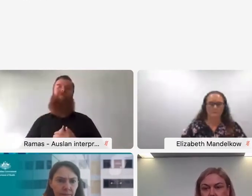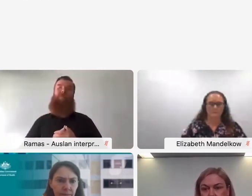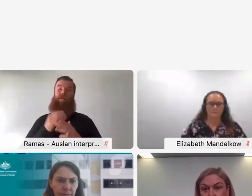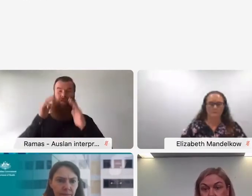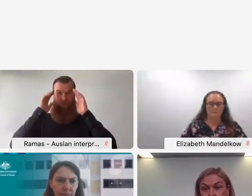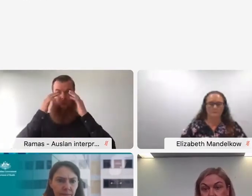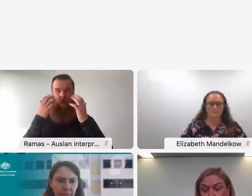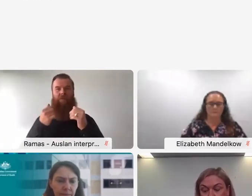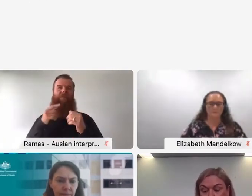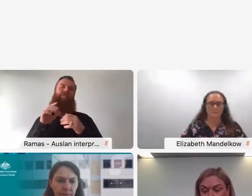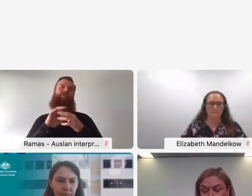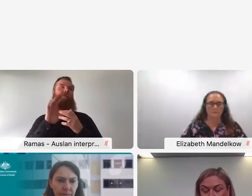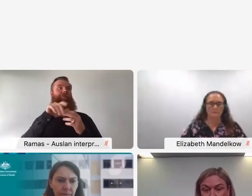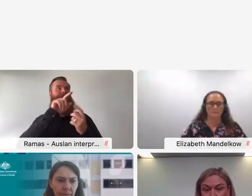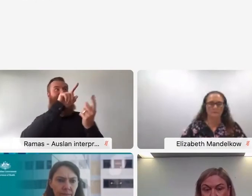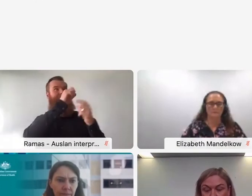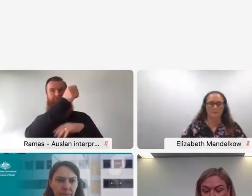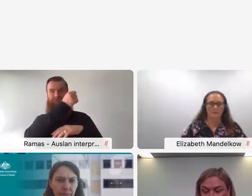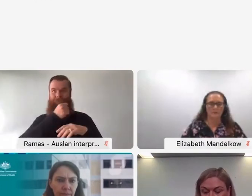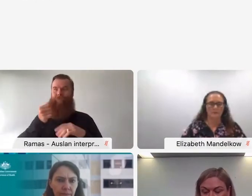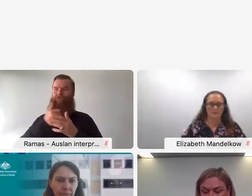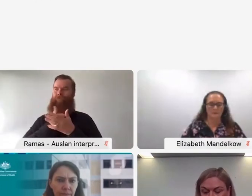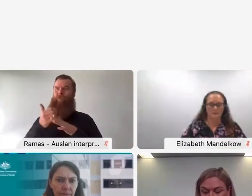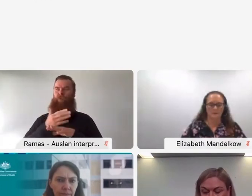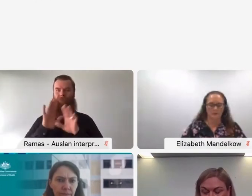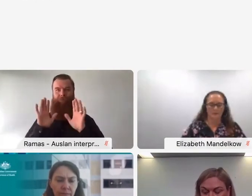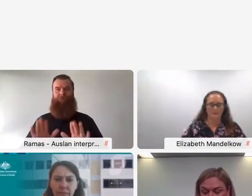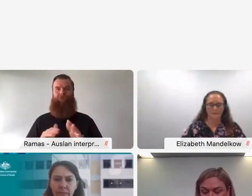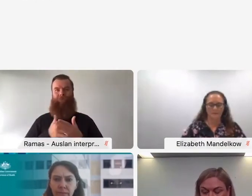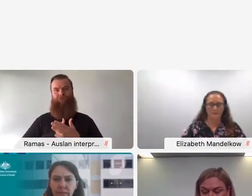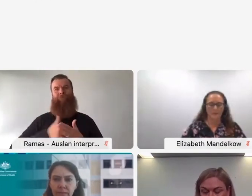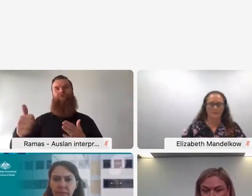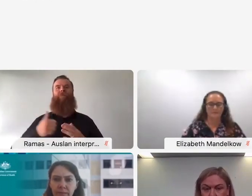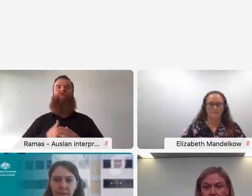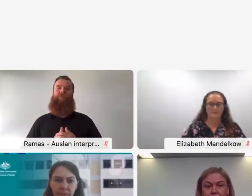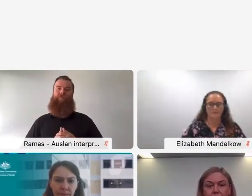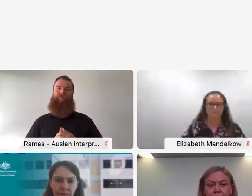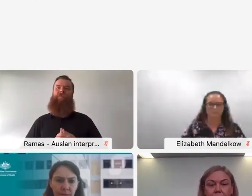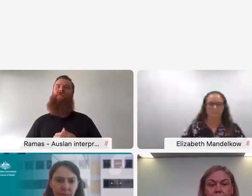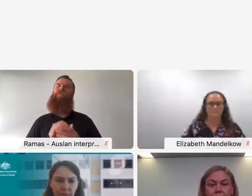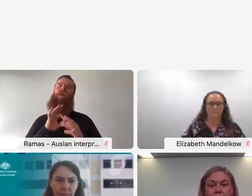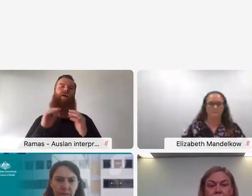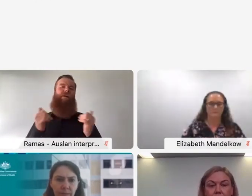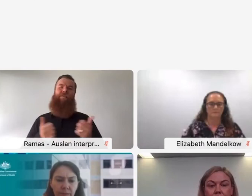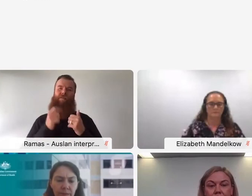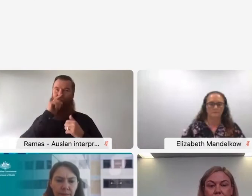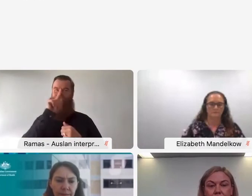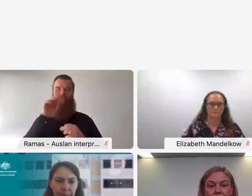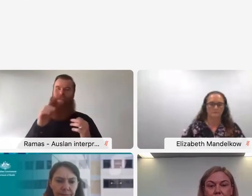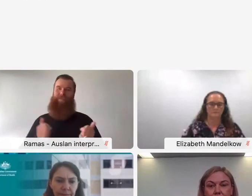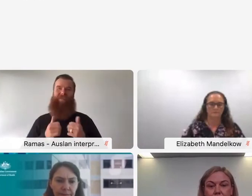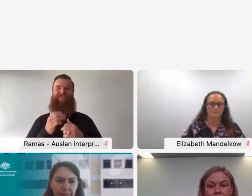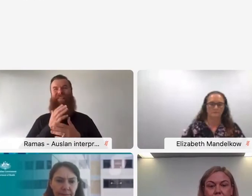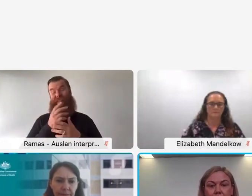retain people in those regional areas, because there's obviously a shortage of people as well. I'm not sure if that helps